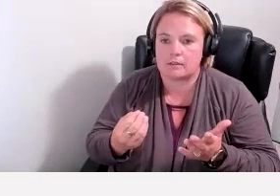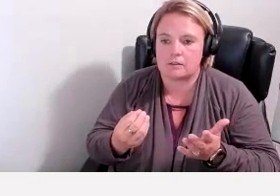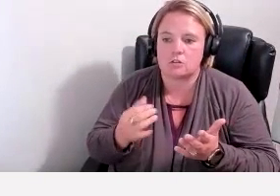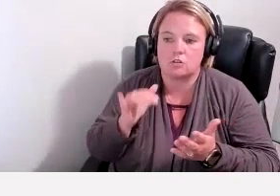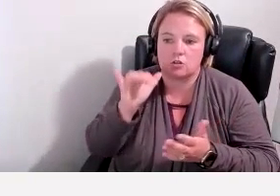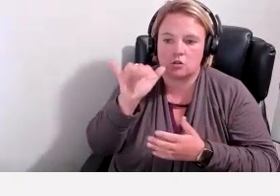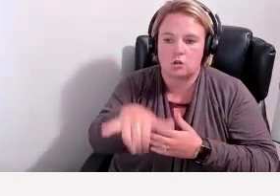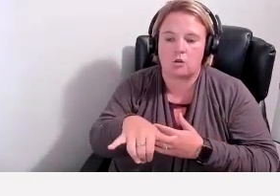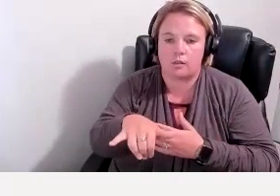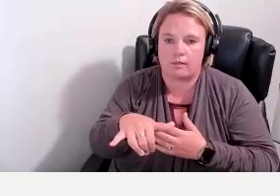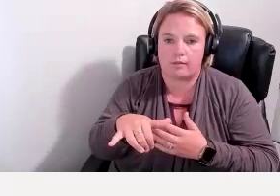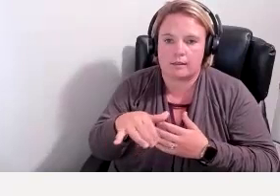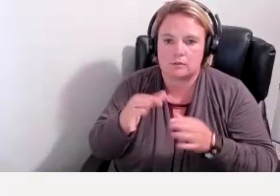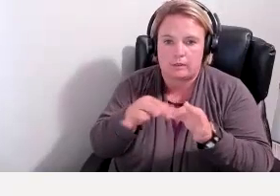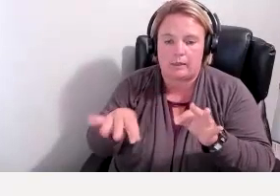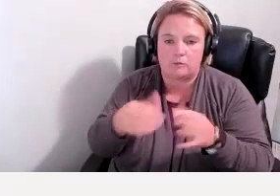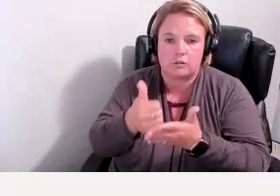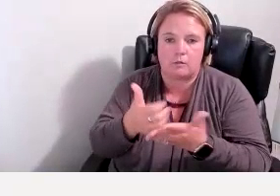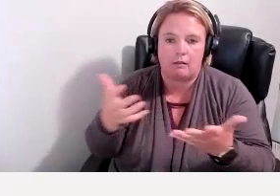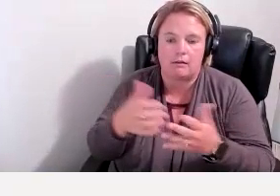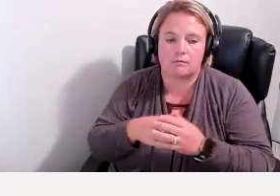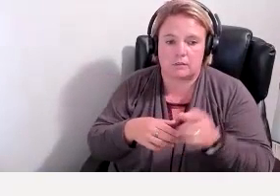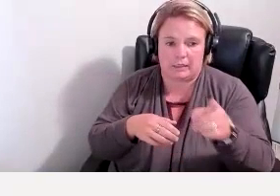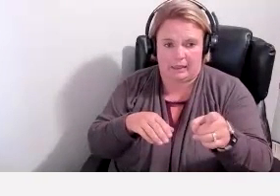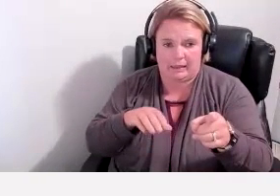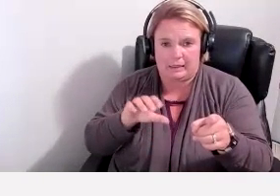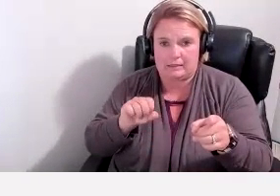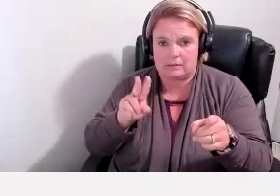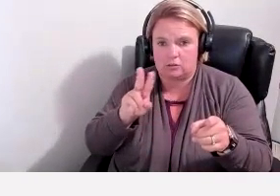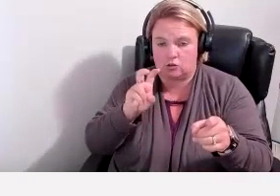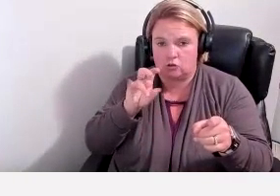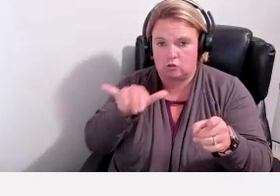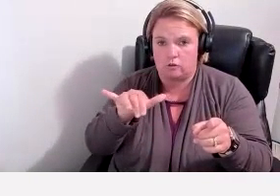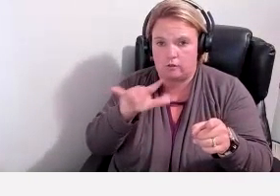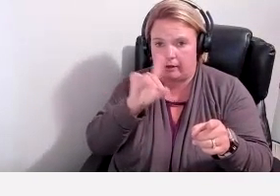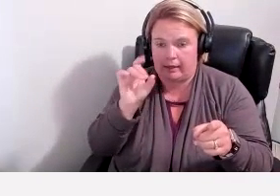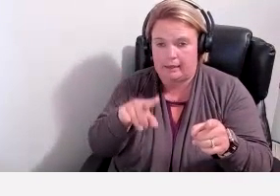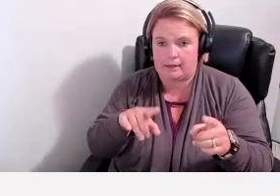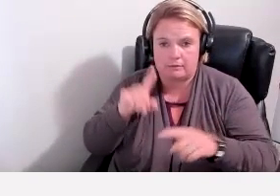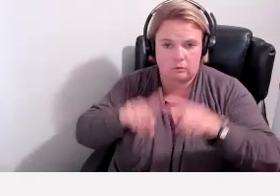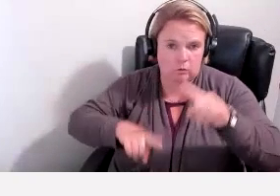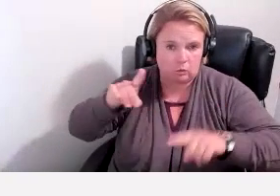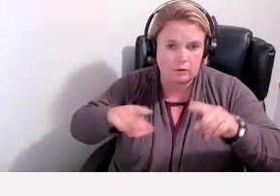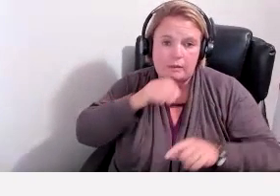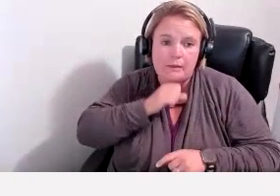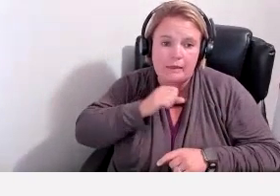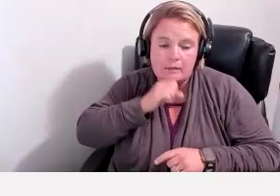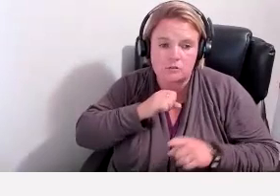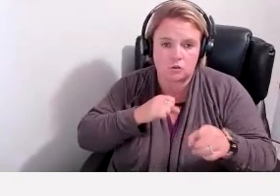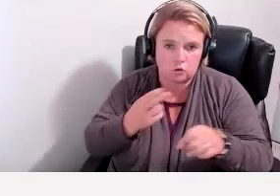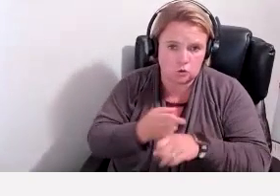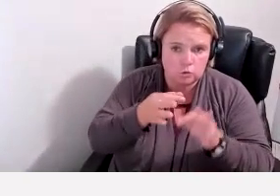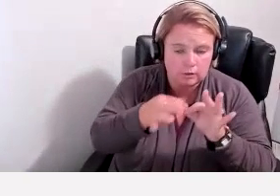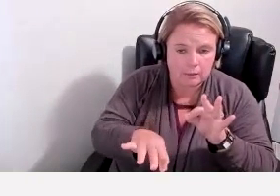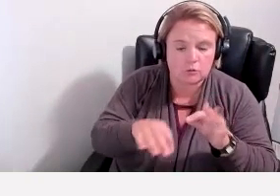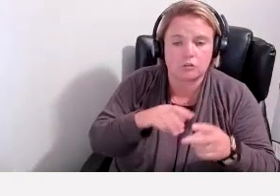in. This particular survey asked people of all different ages, do you use